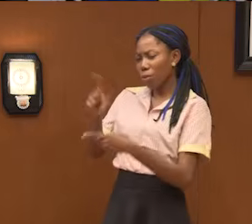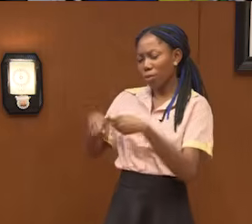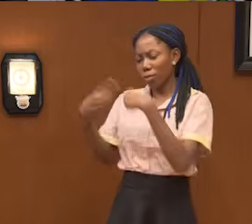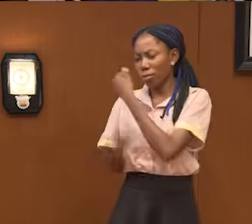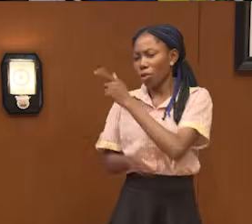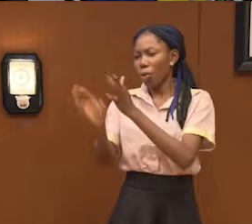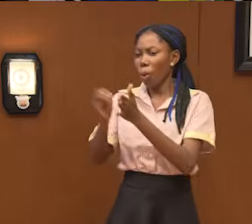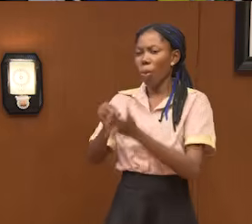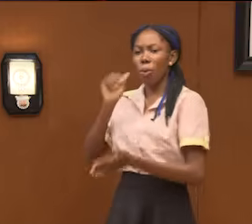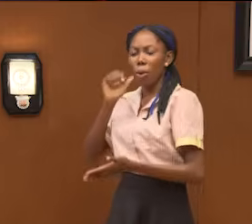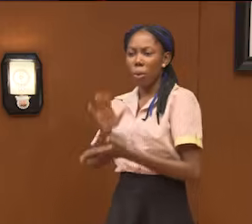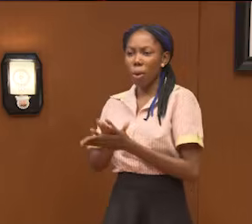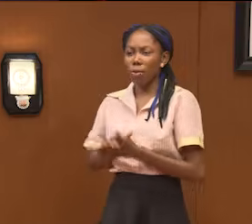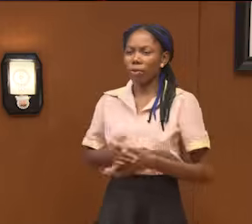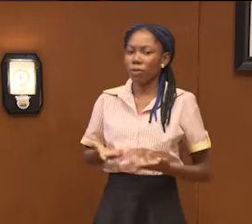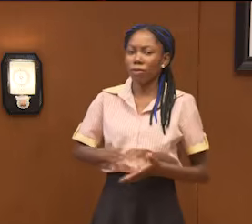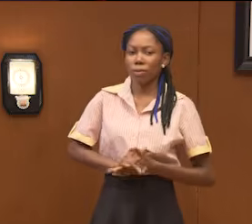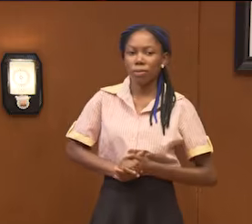jail?